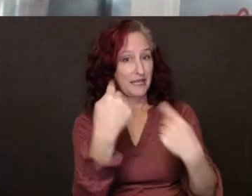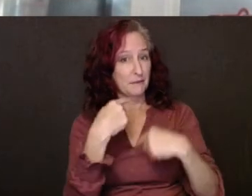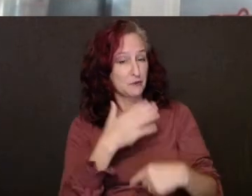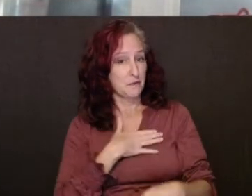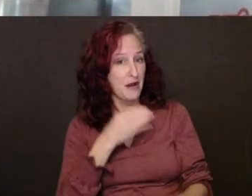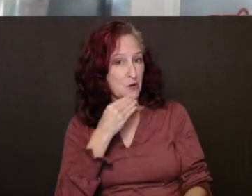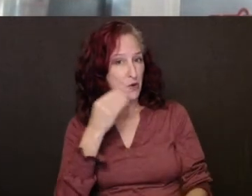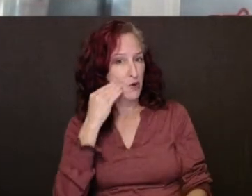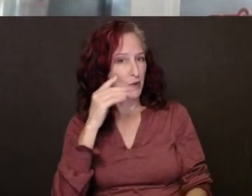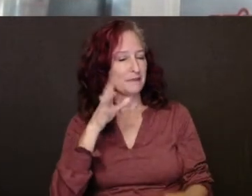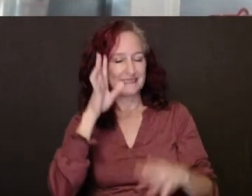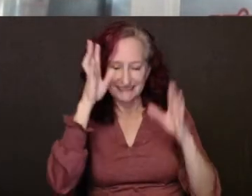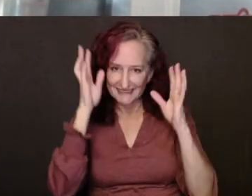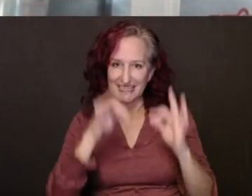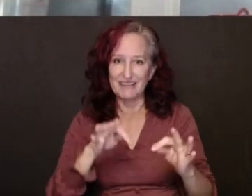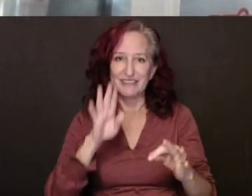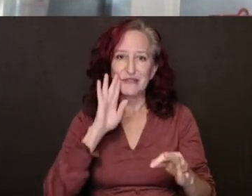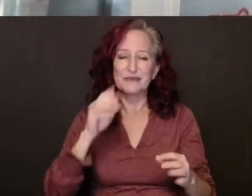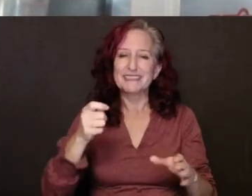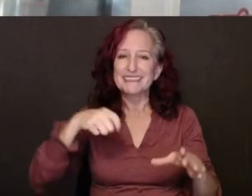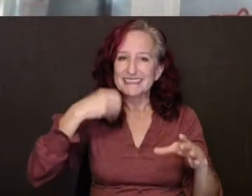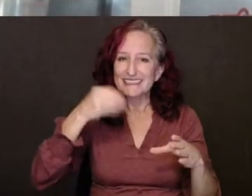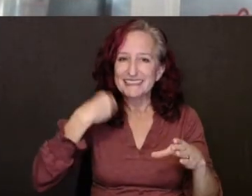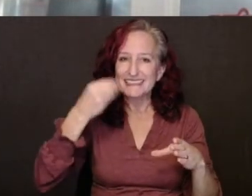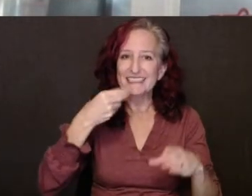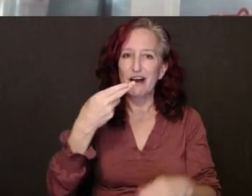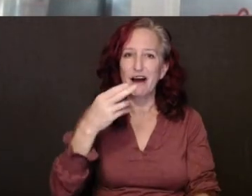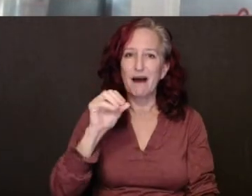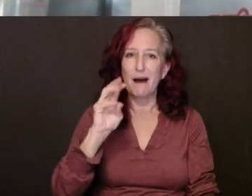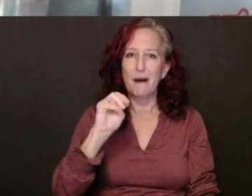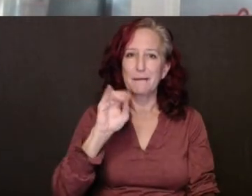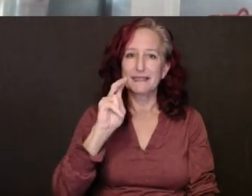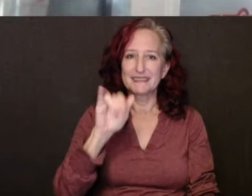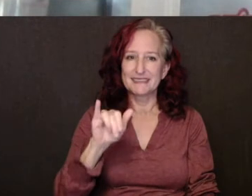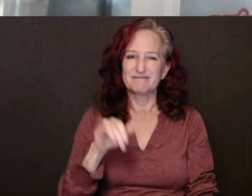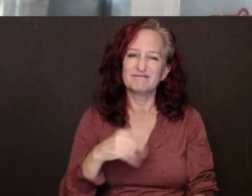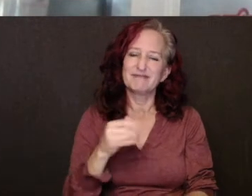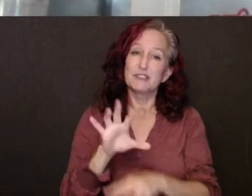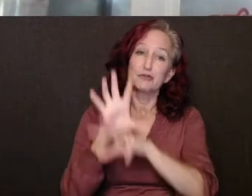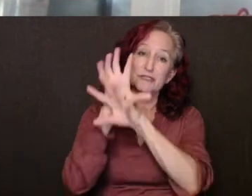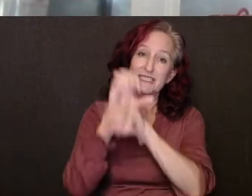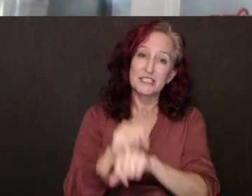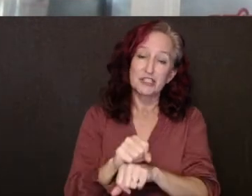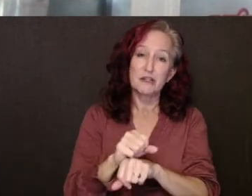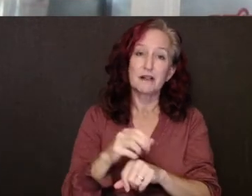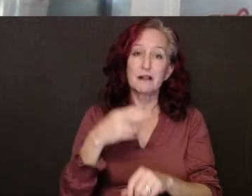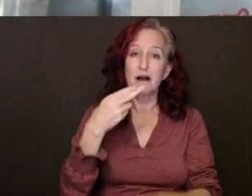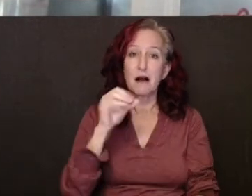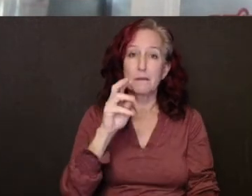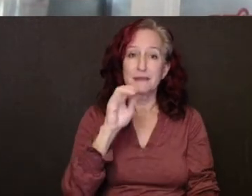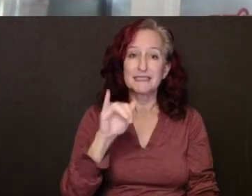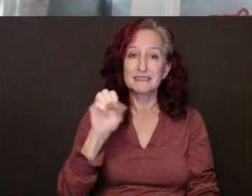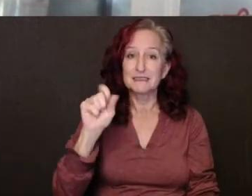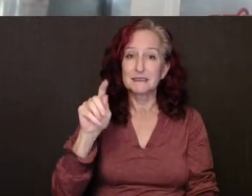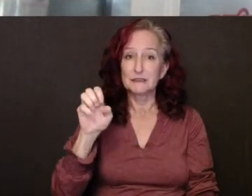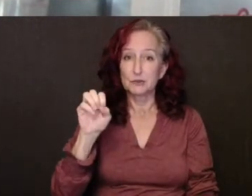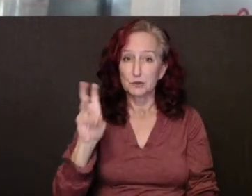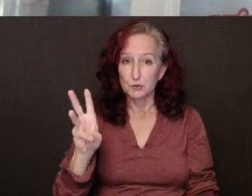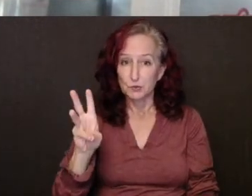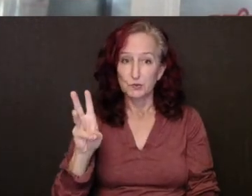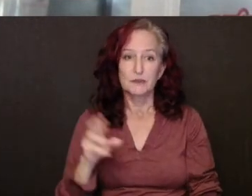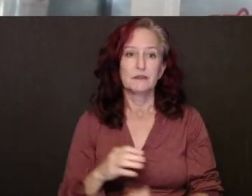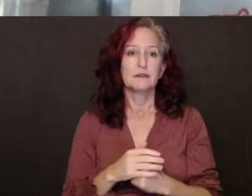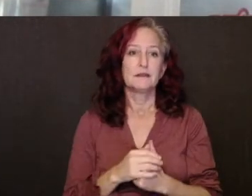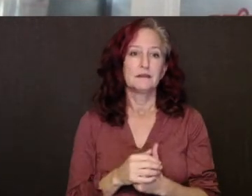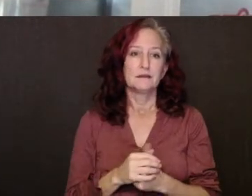coming up. These are the best dishes to make during these holiday seasons. So if you had to come to my home,